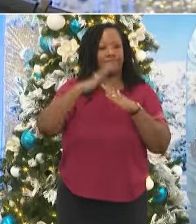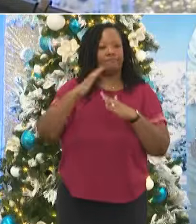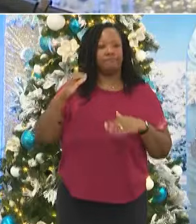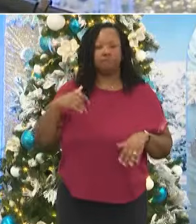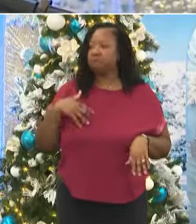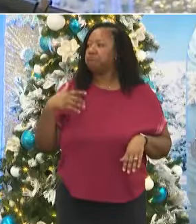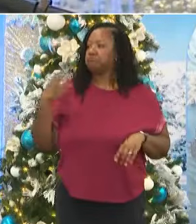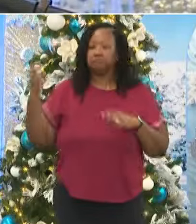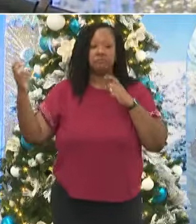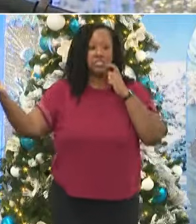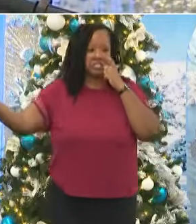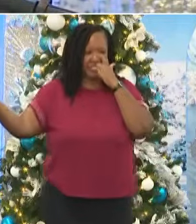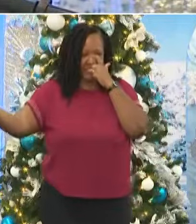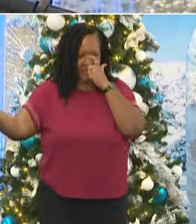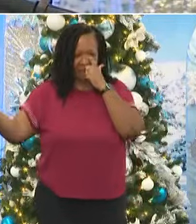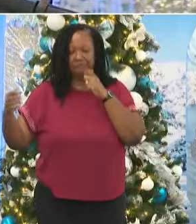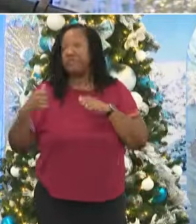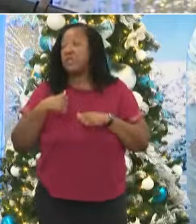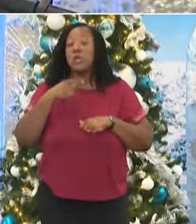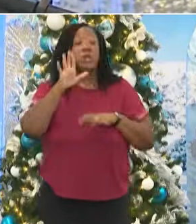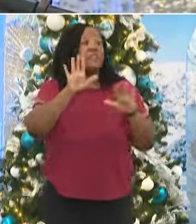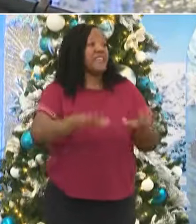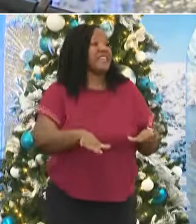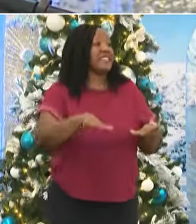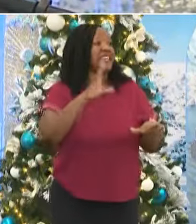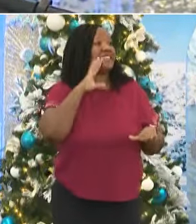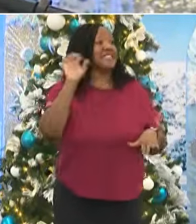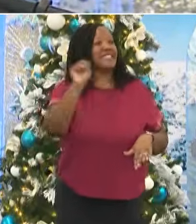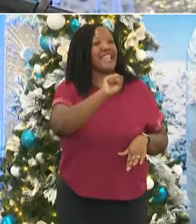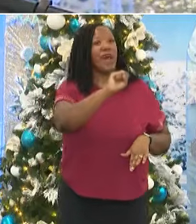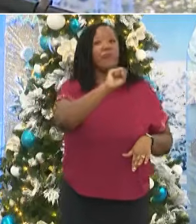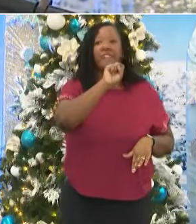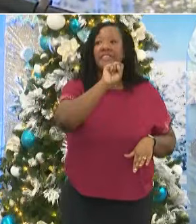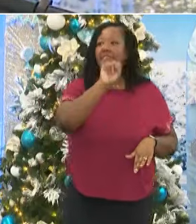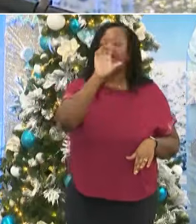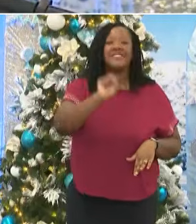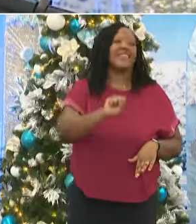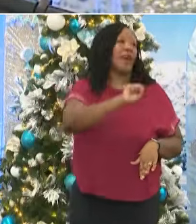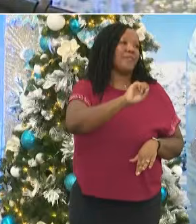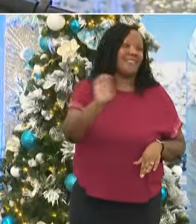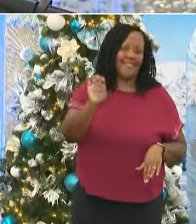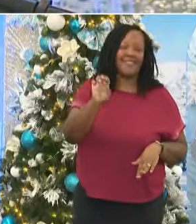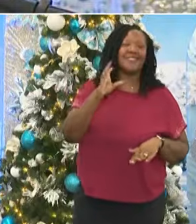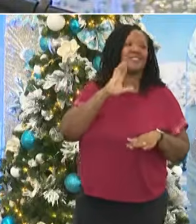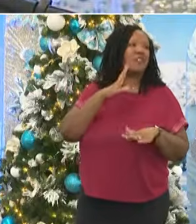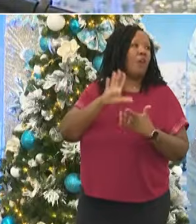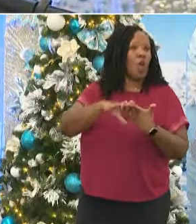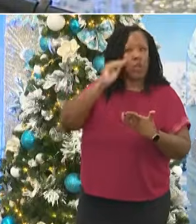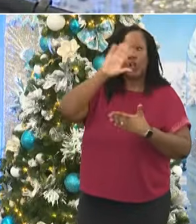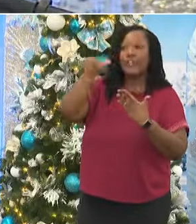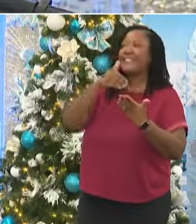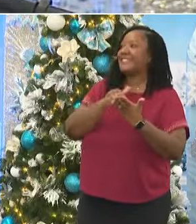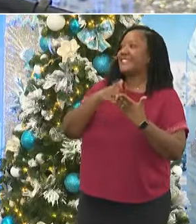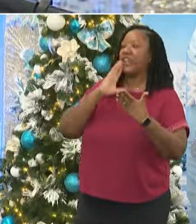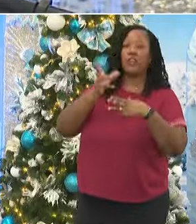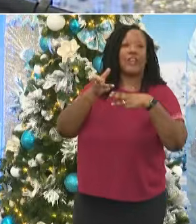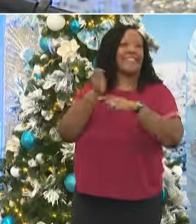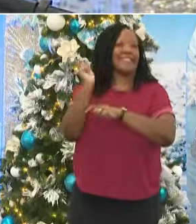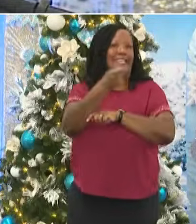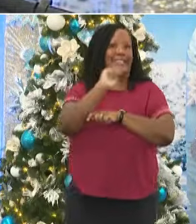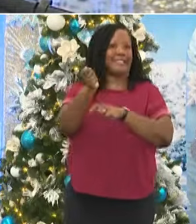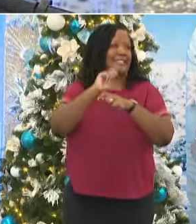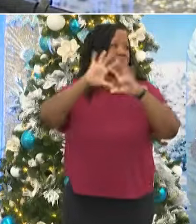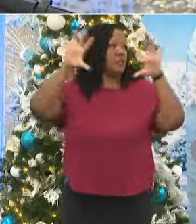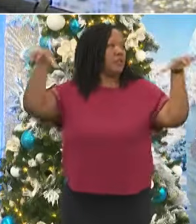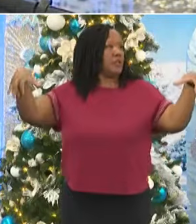And you guys are in our Southeast Tennis and Learning Center, and next year we will open up our expansion. And so with